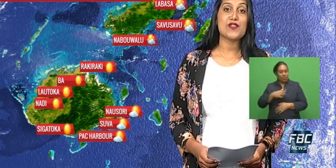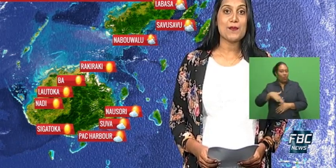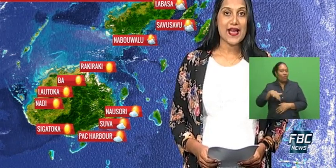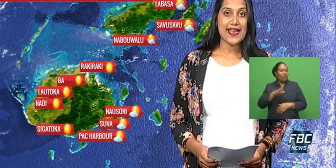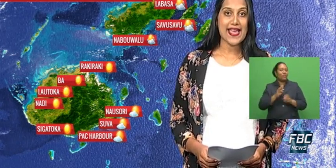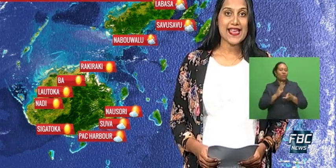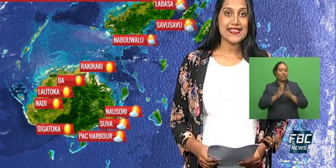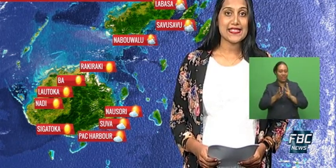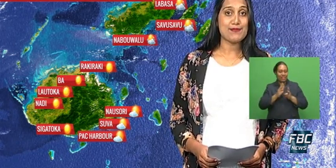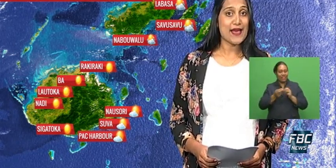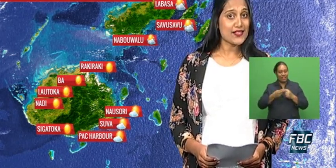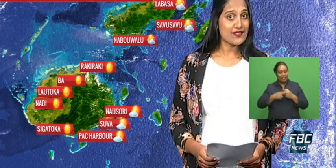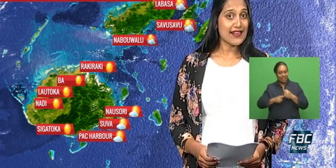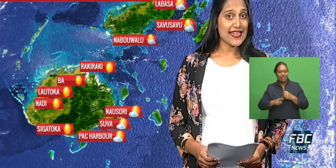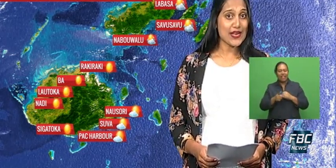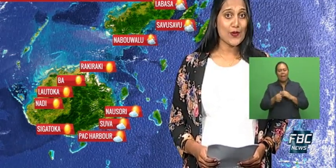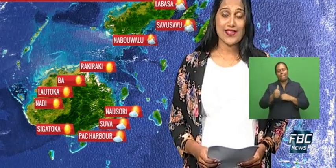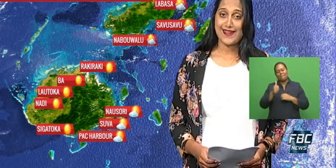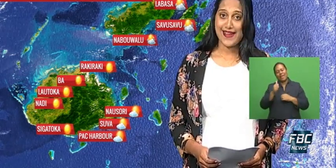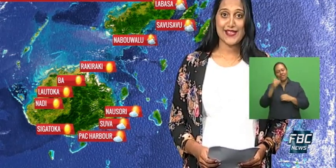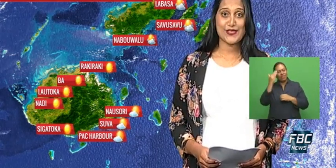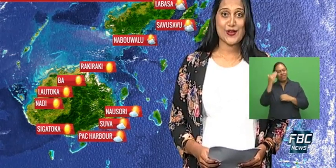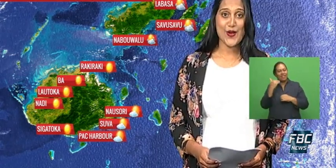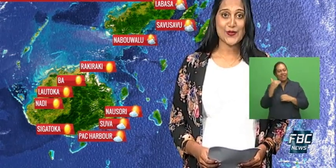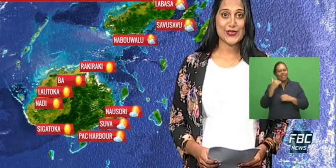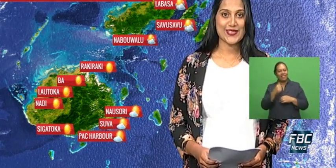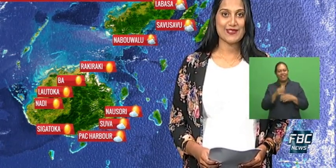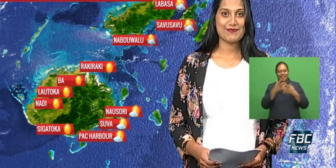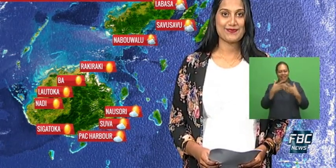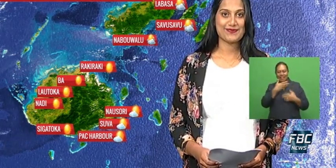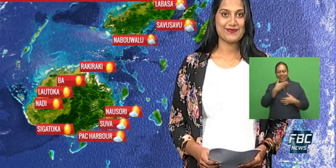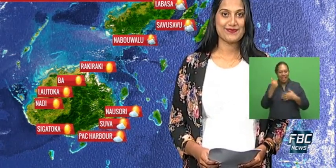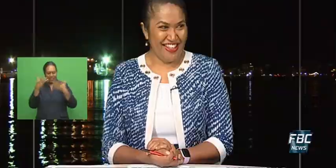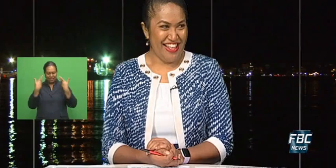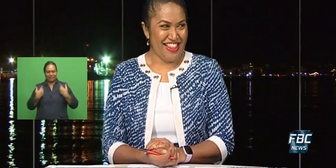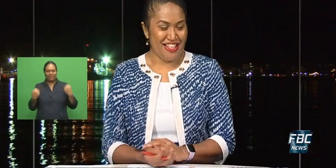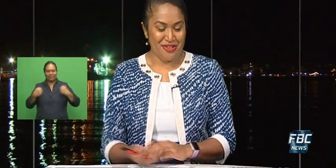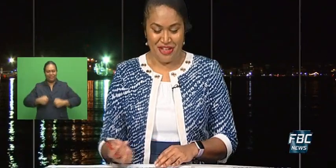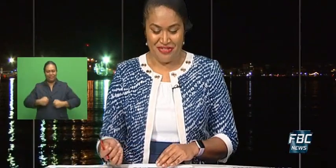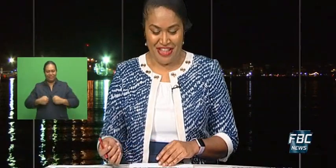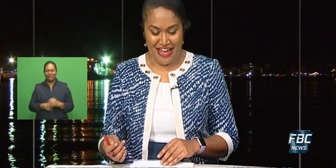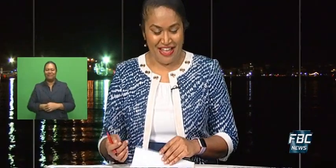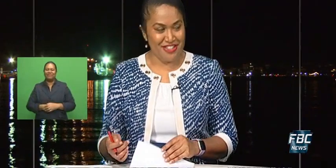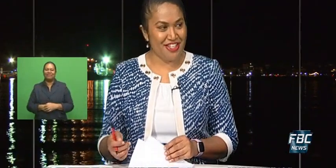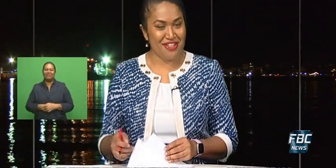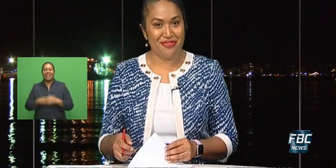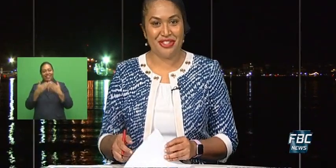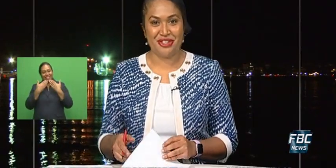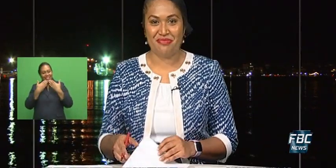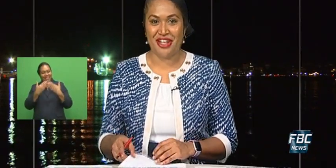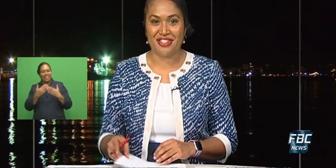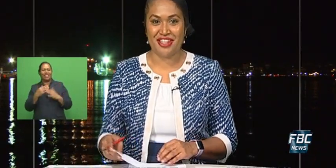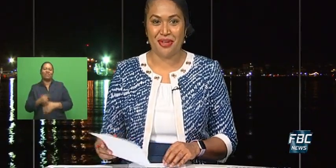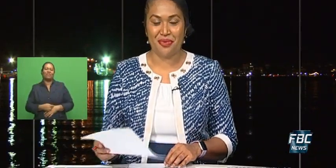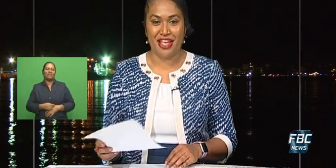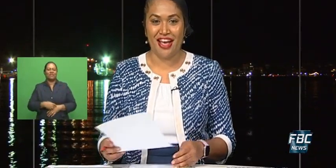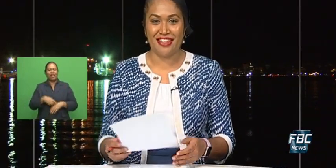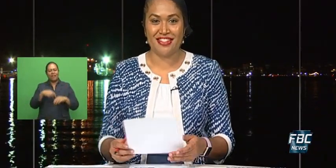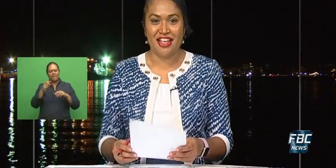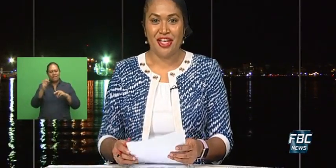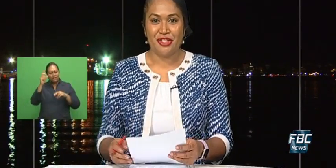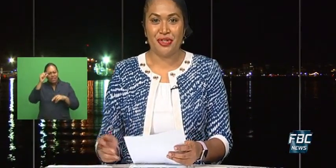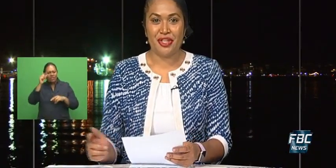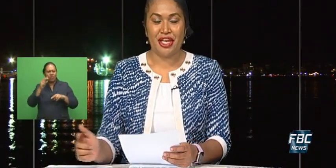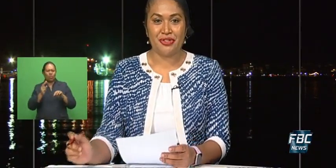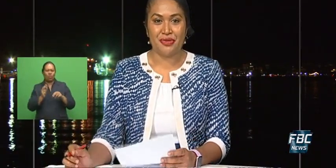news from my end. It's back to the lady with a nice coat. Thanks so much for that, Angie. In Fiji and Pulse tonight, we